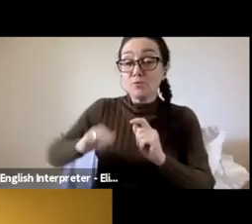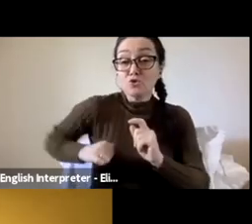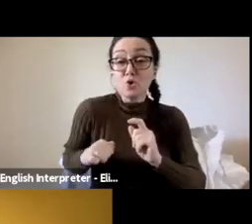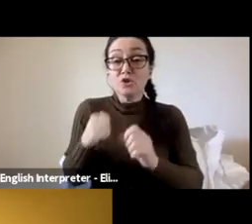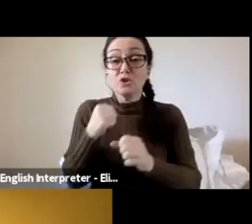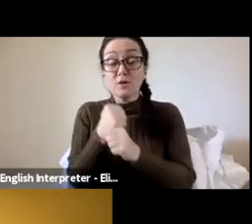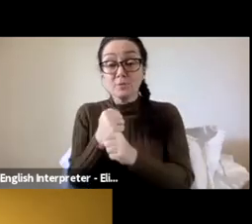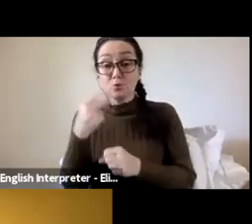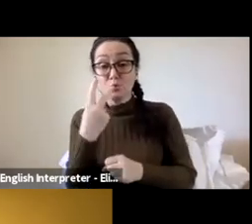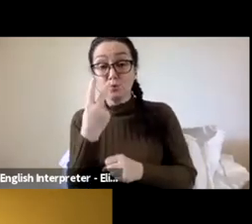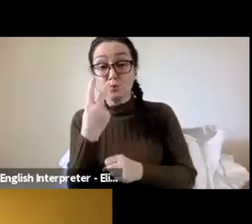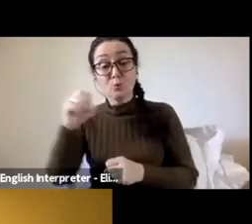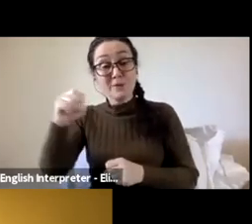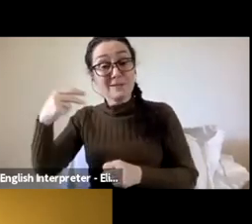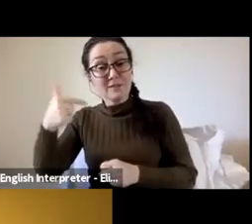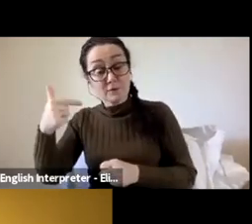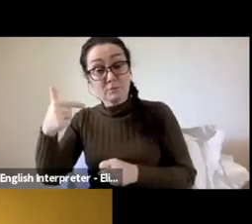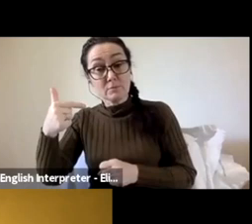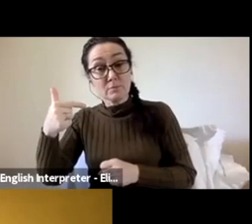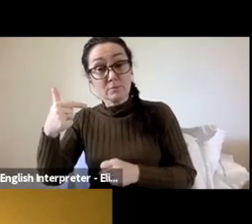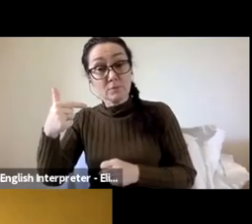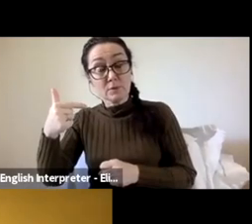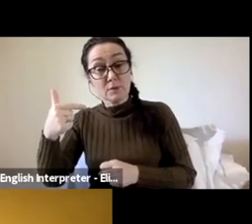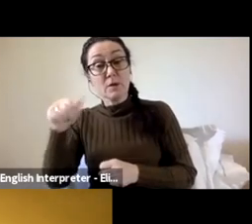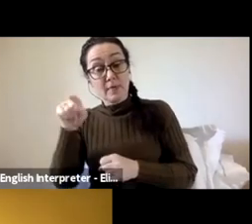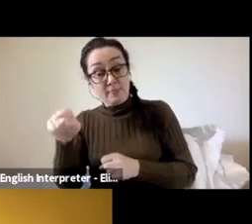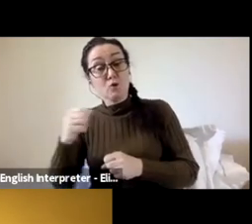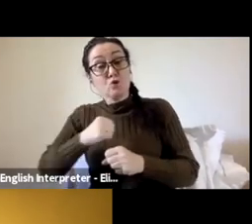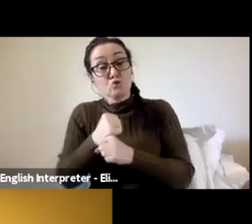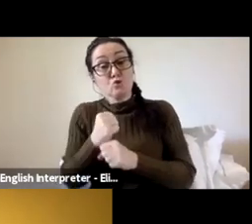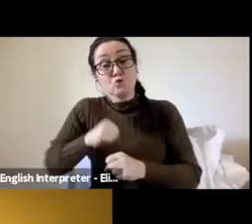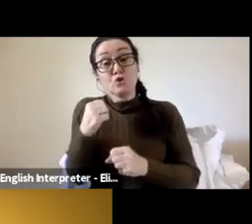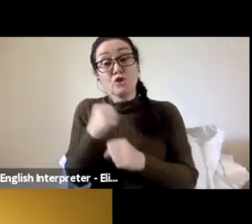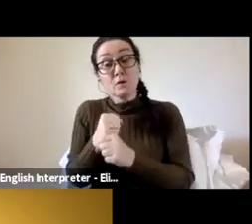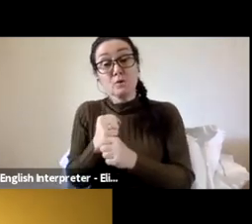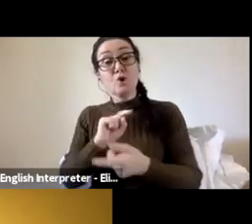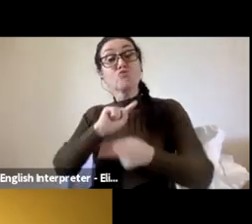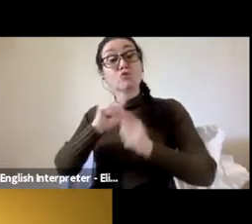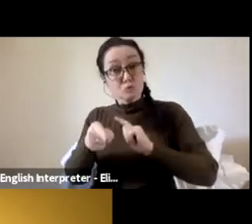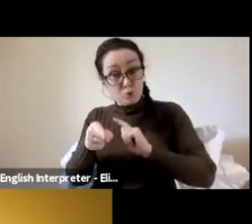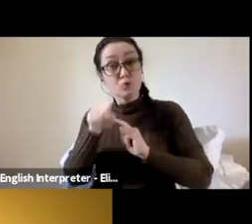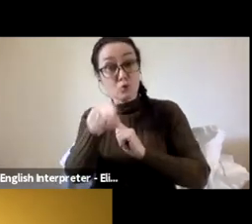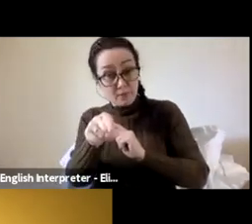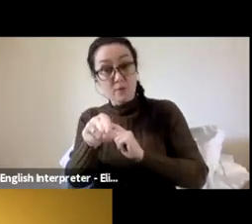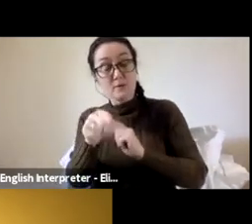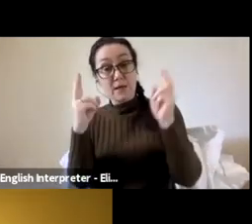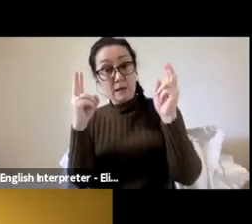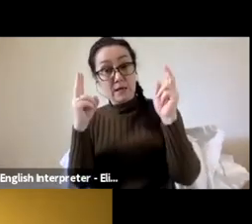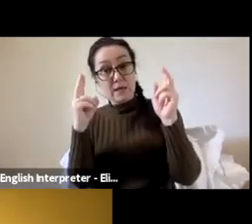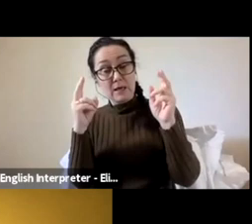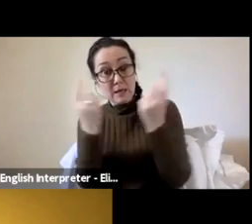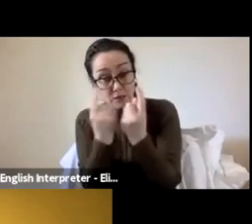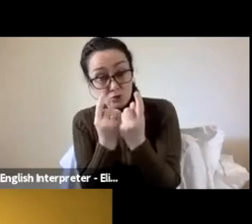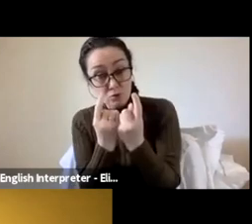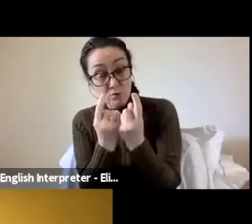addressed those issues that we raised in relation to refugees, and they committed to, and that's a commitment